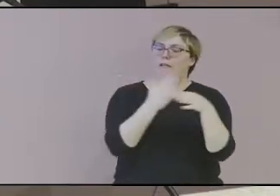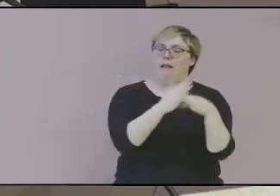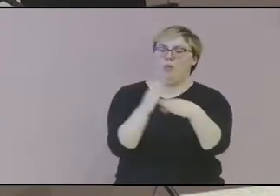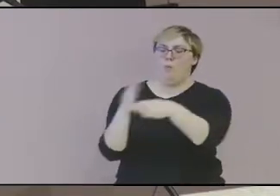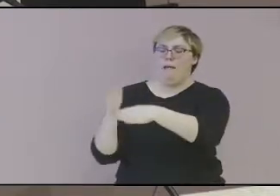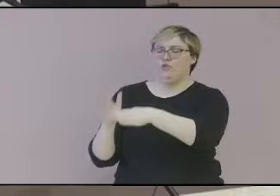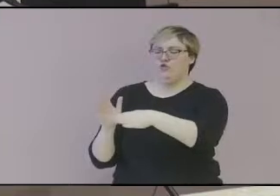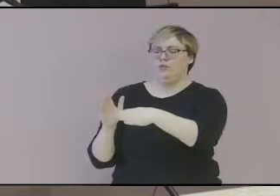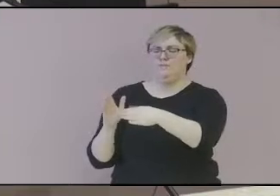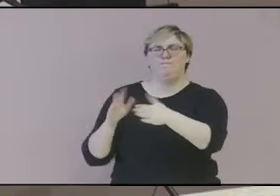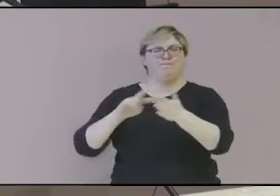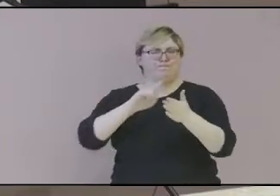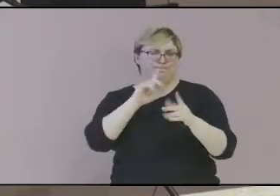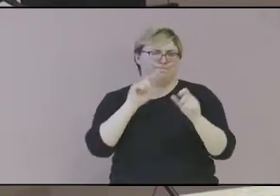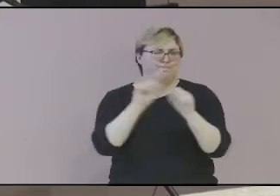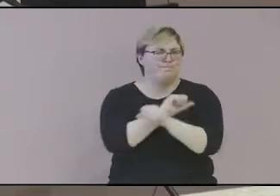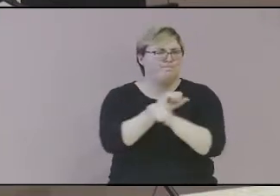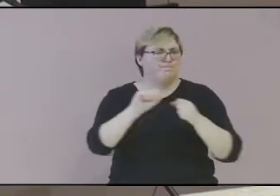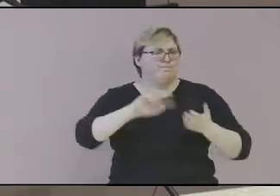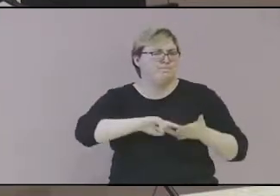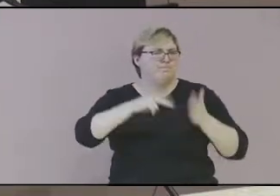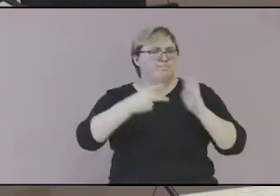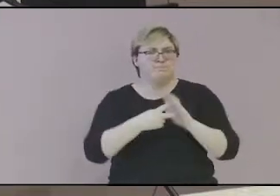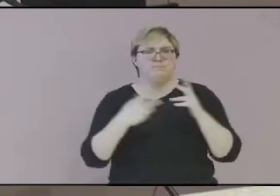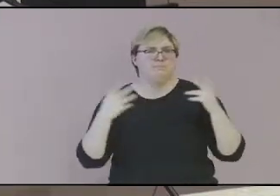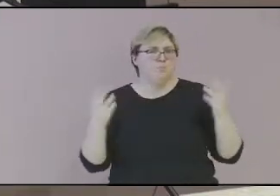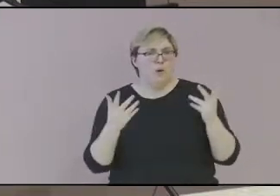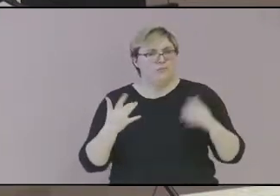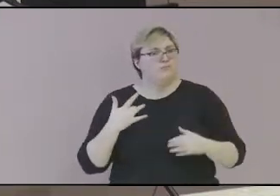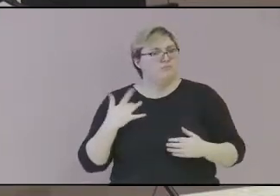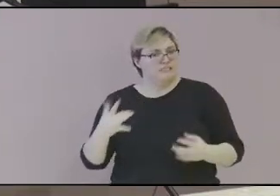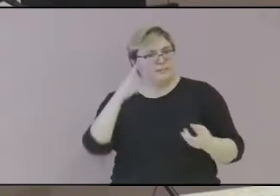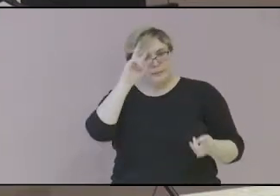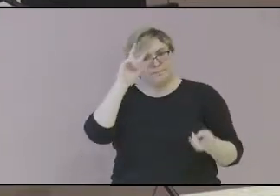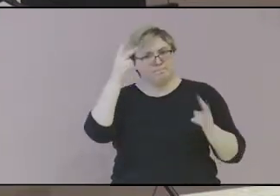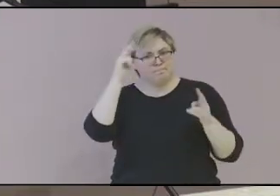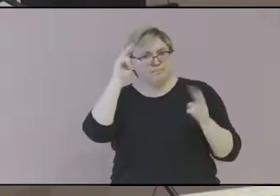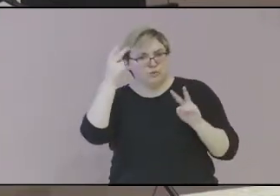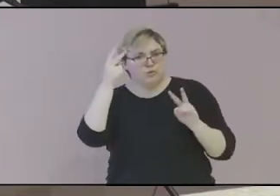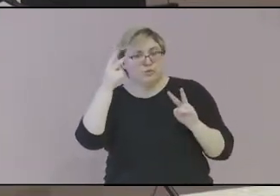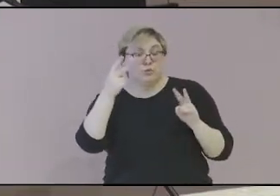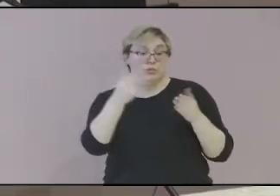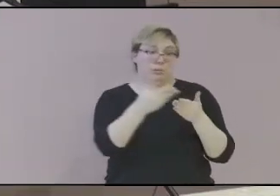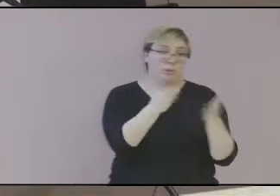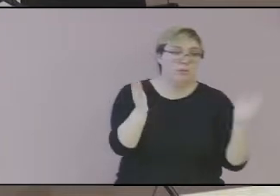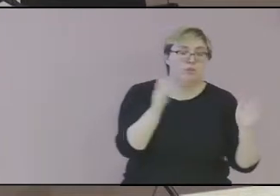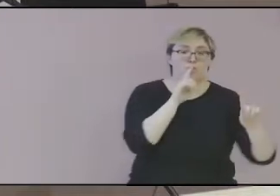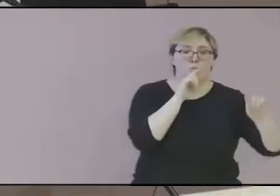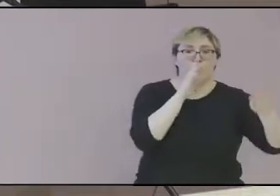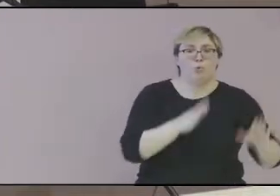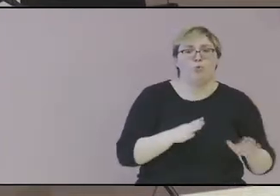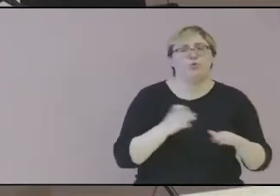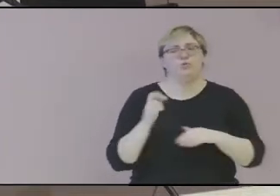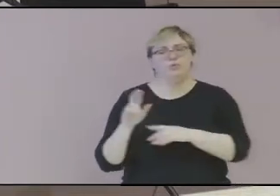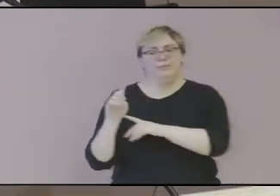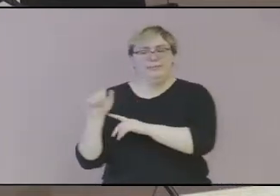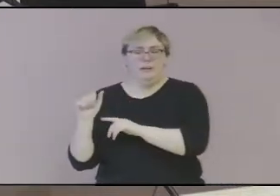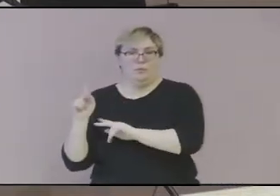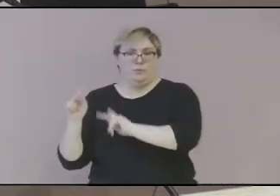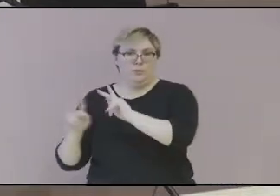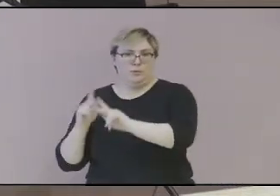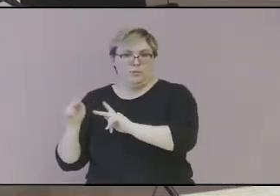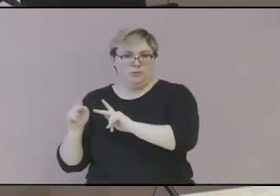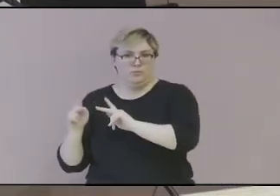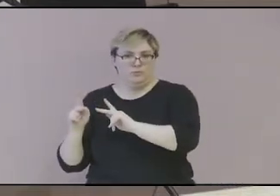is commonly misunderstood in the press and even among activists to refer to discrete devices and